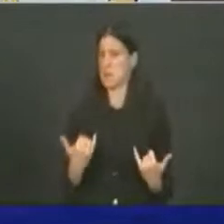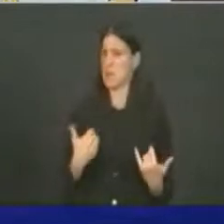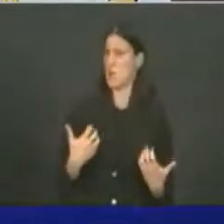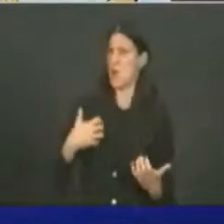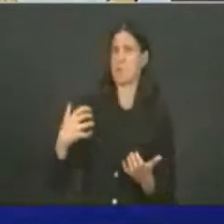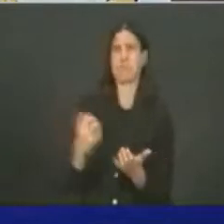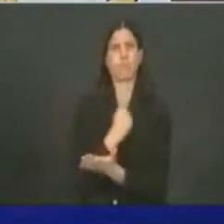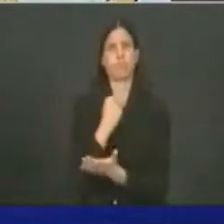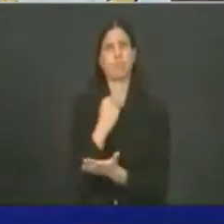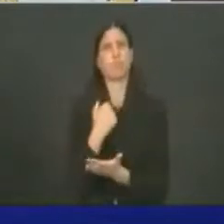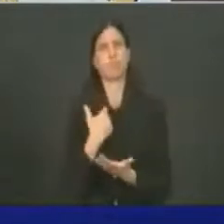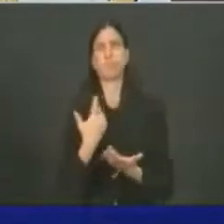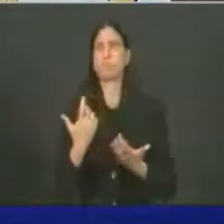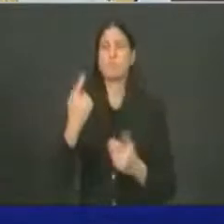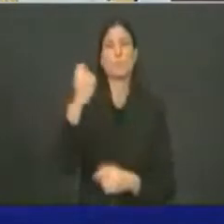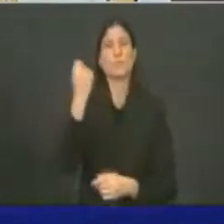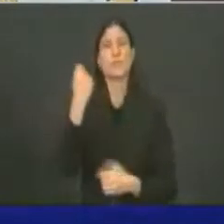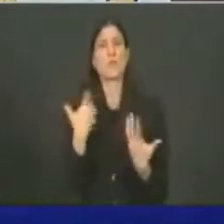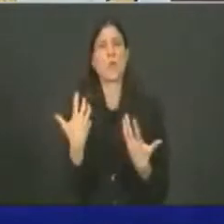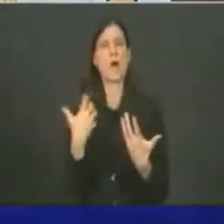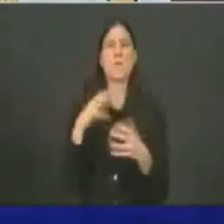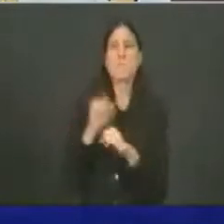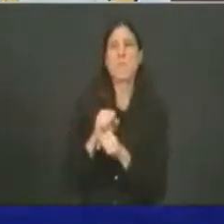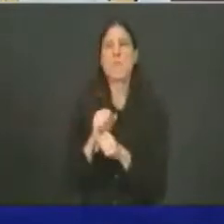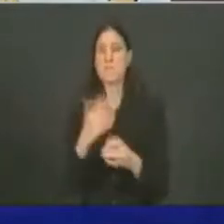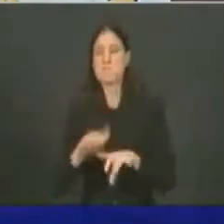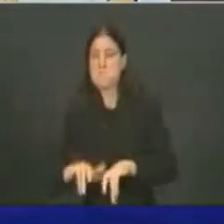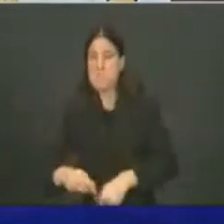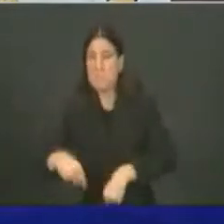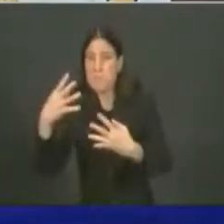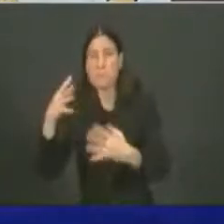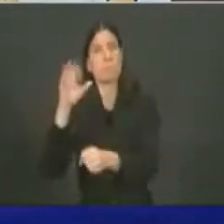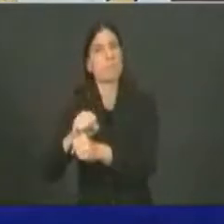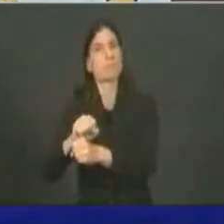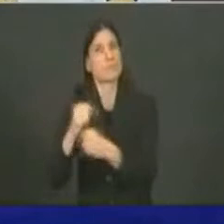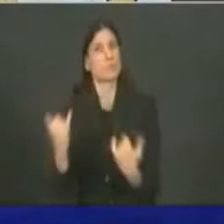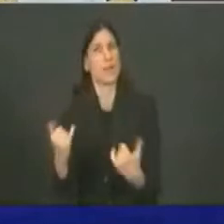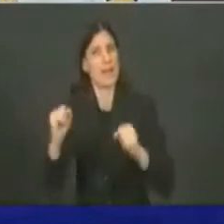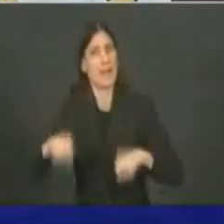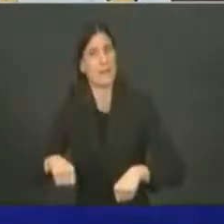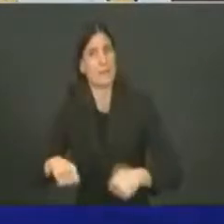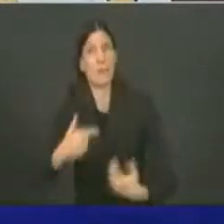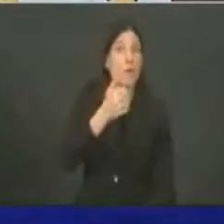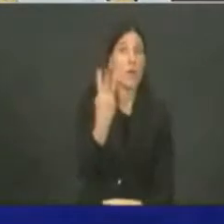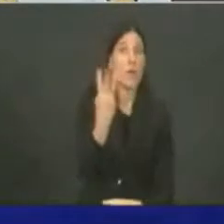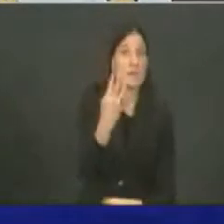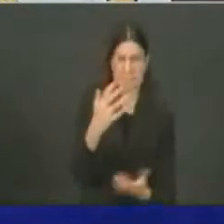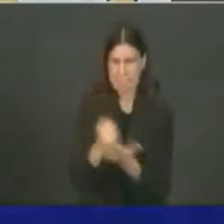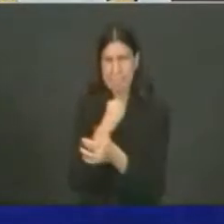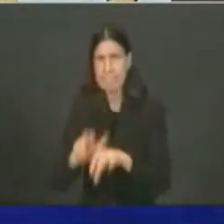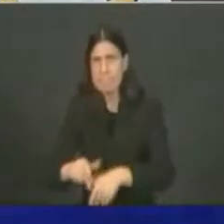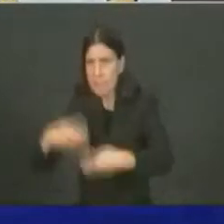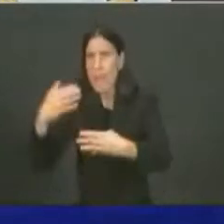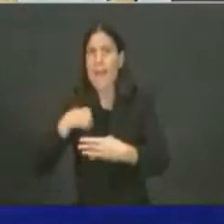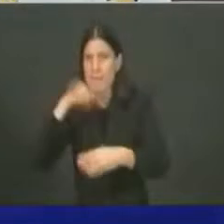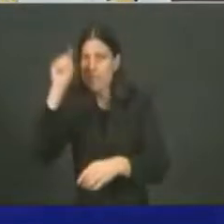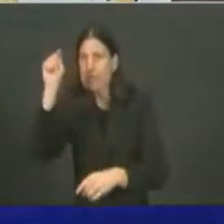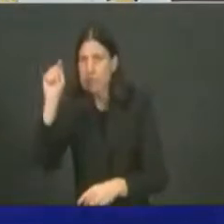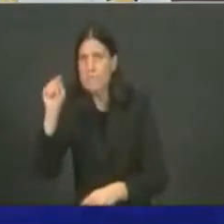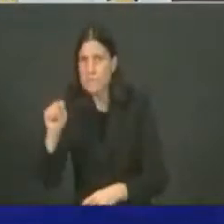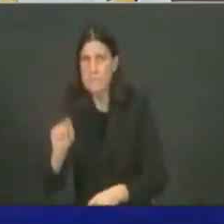of energy into building out our testing infrastructure. We have same-day appointments available every day at